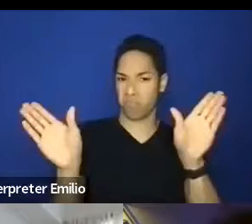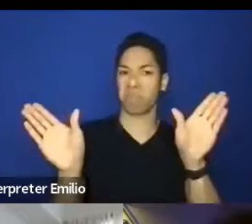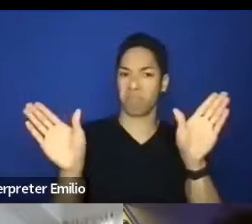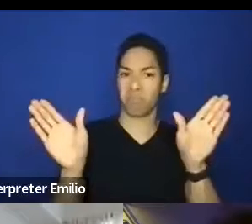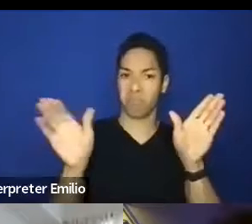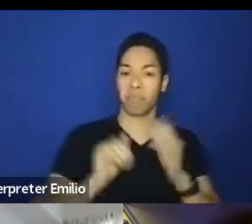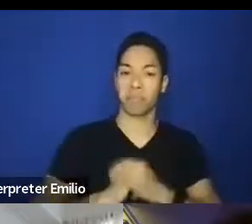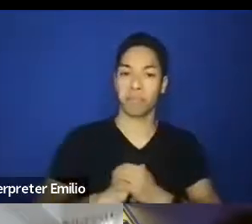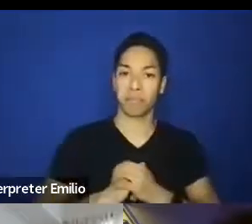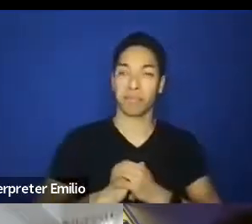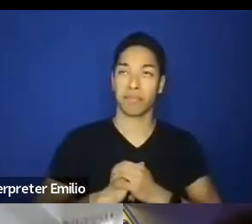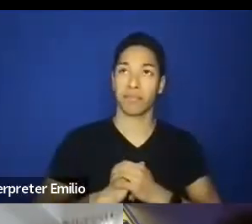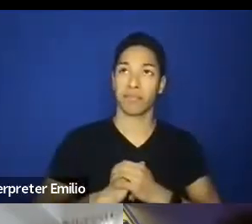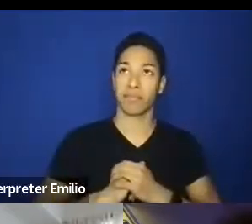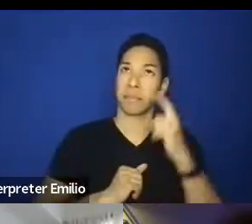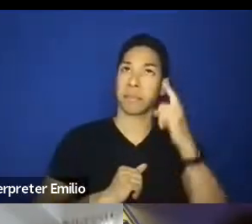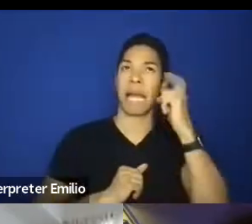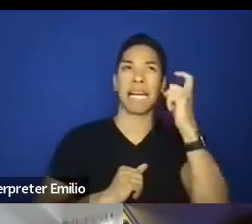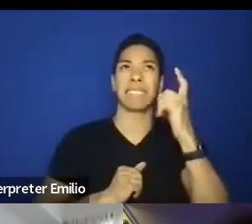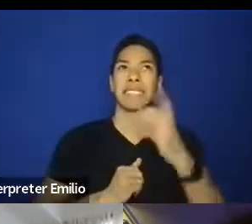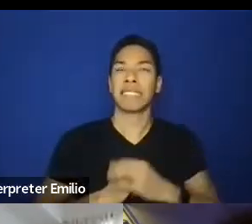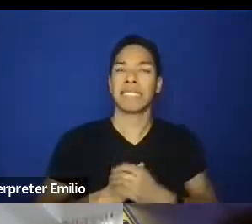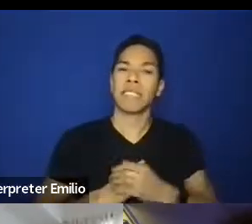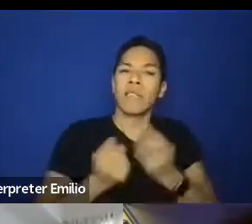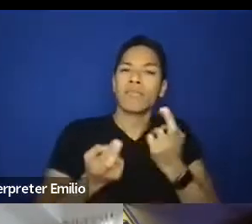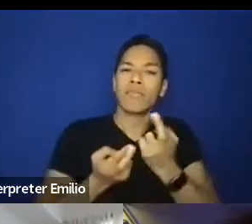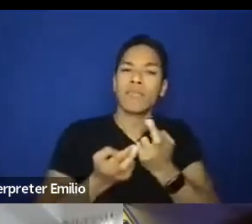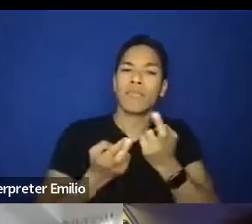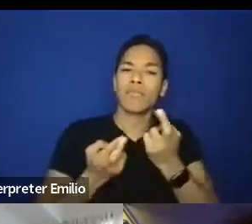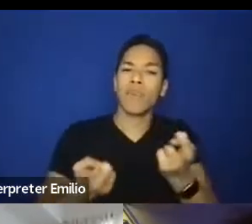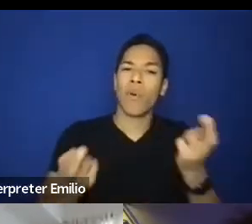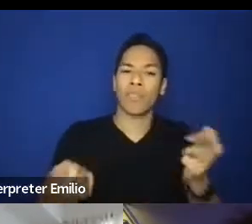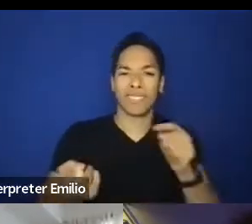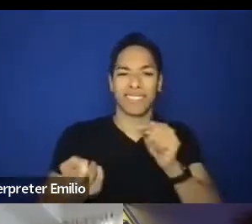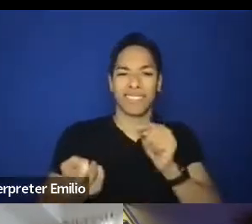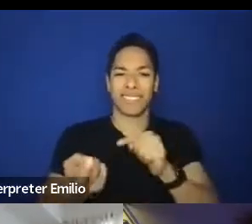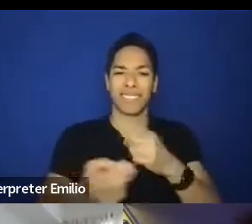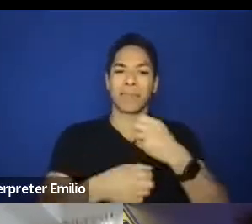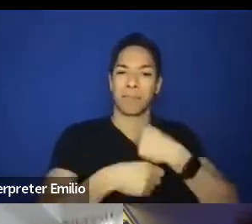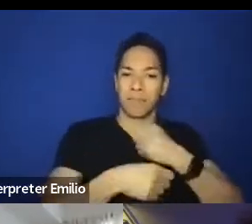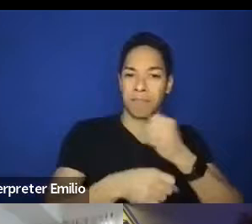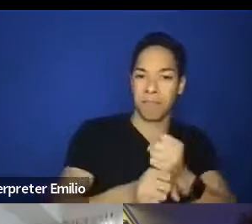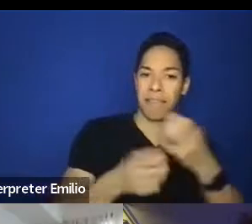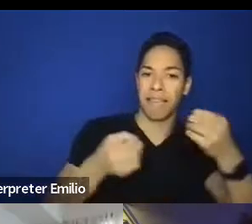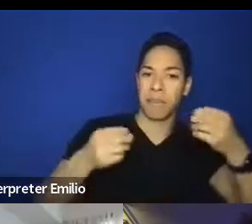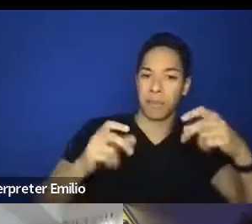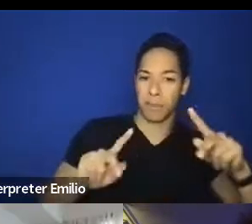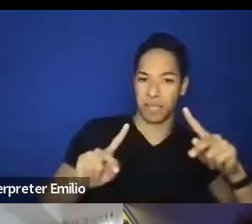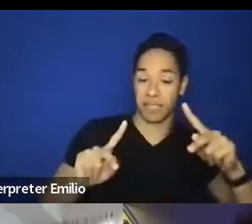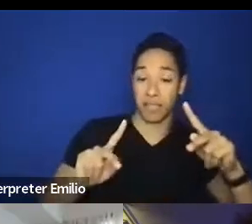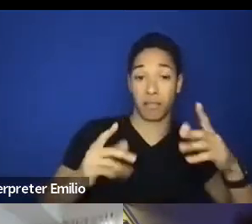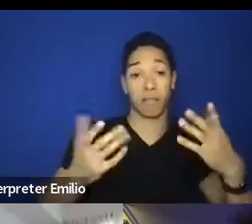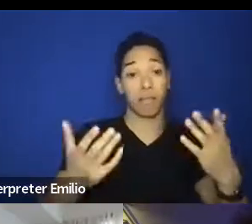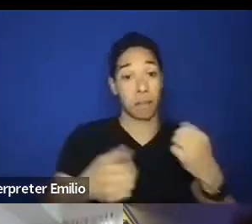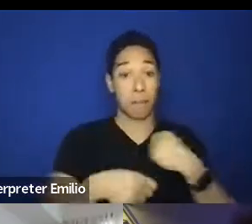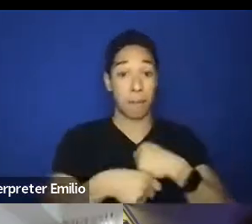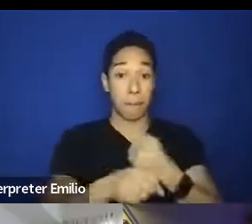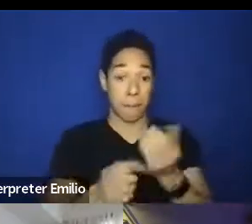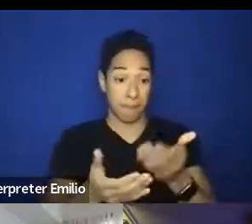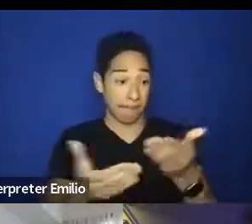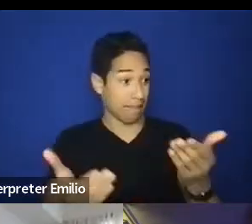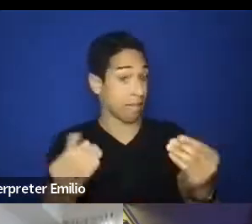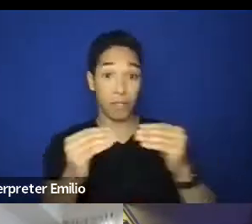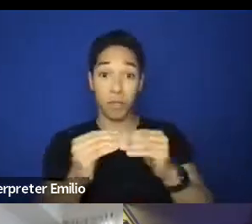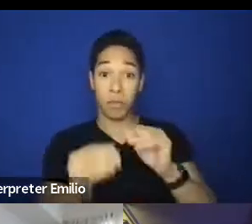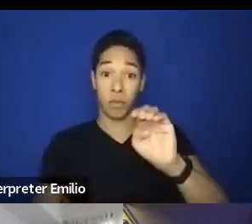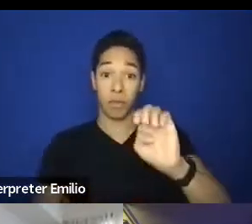Because I think resources most of the time create opportunity, and to make things more equitable, you need